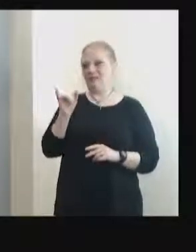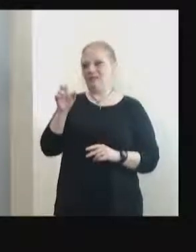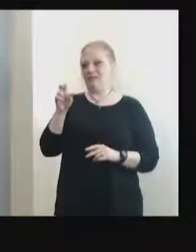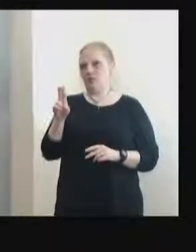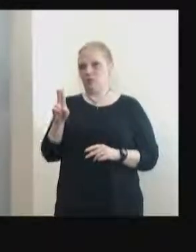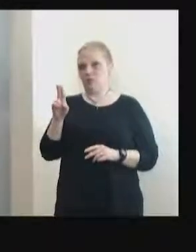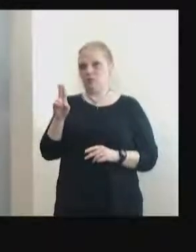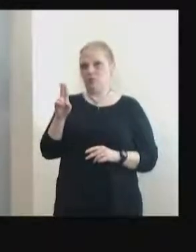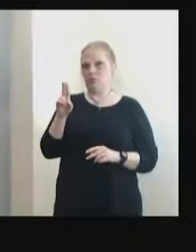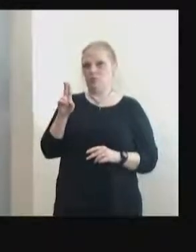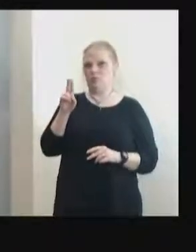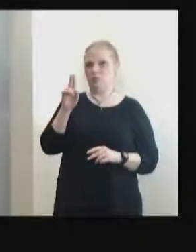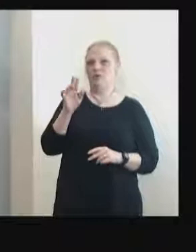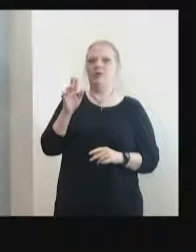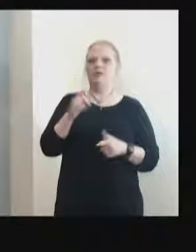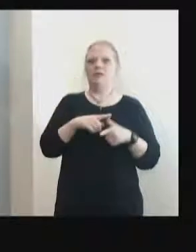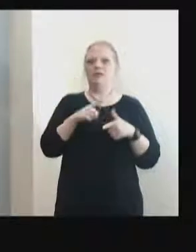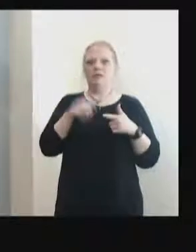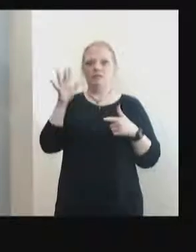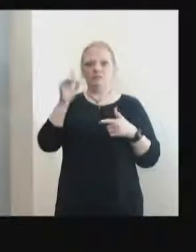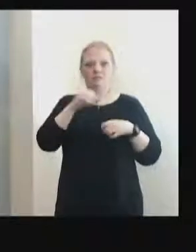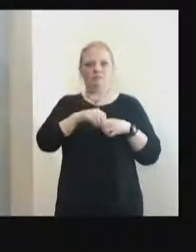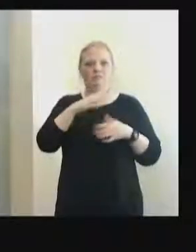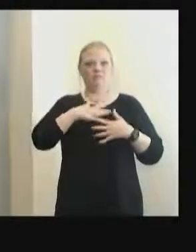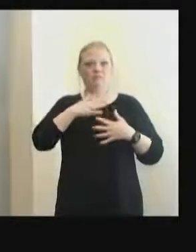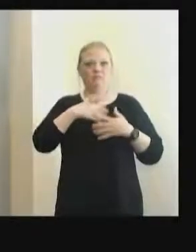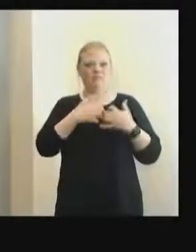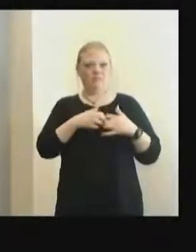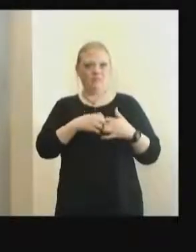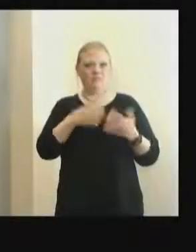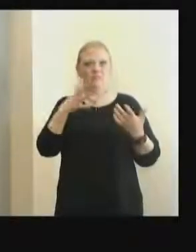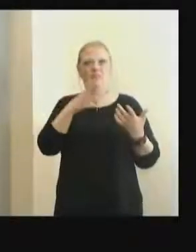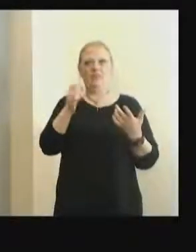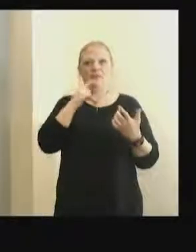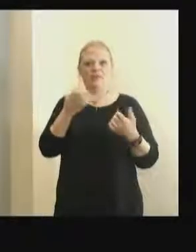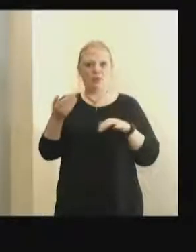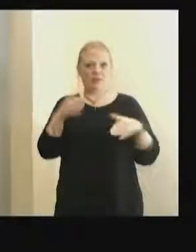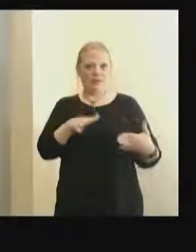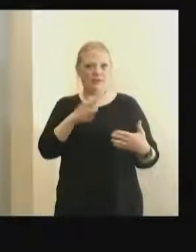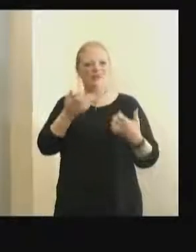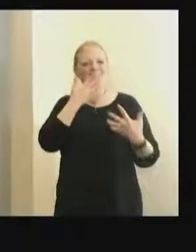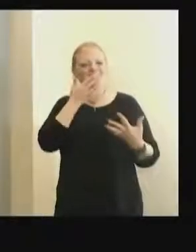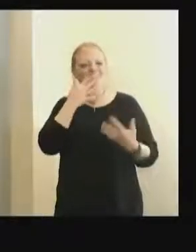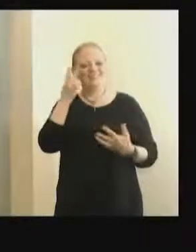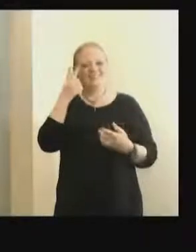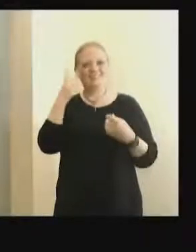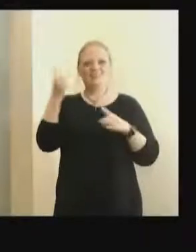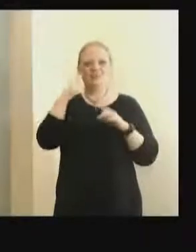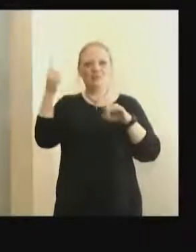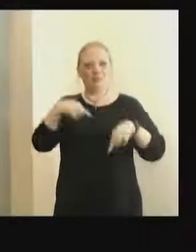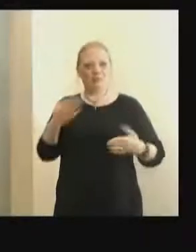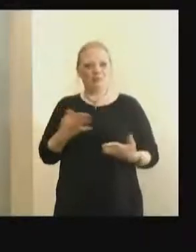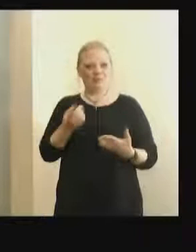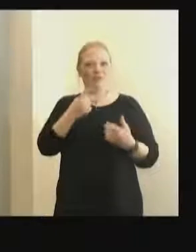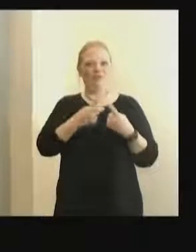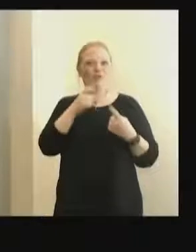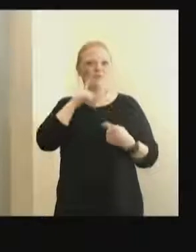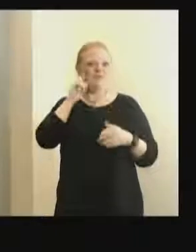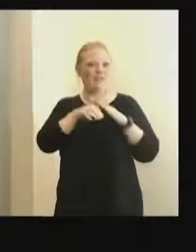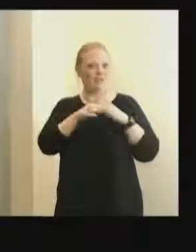airway assist, and 4 died. And we just want to thank, as always, Kendra Schmidt from being here from Deaf Access